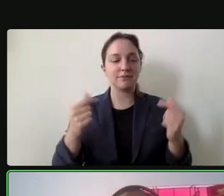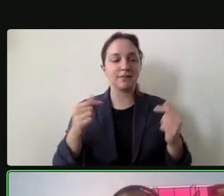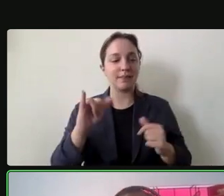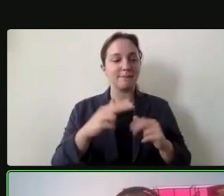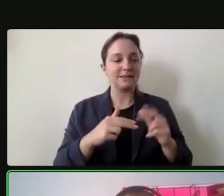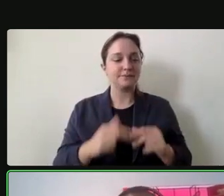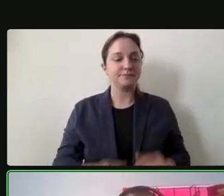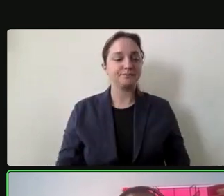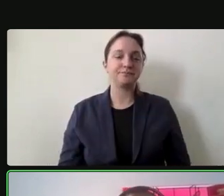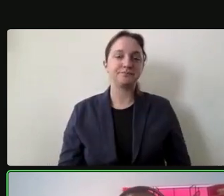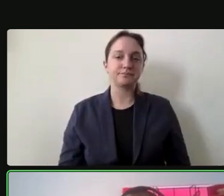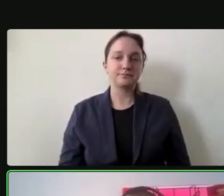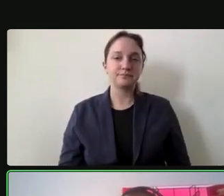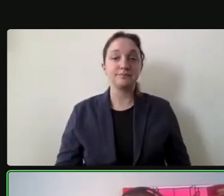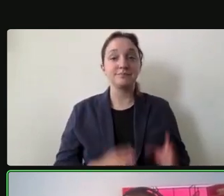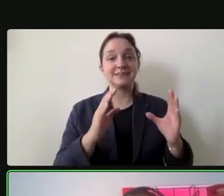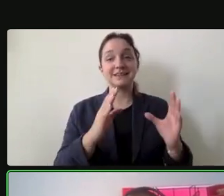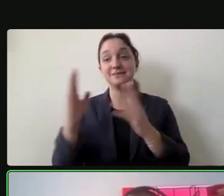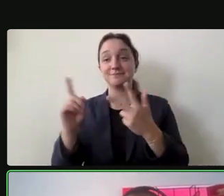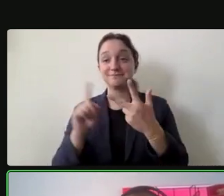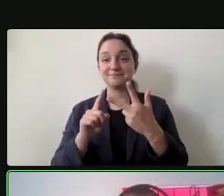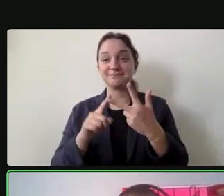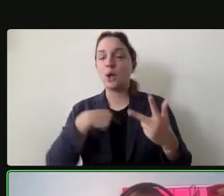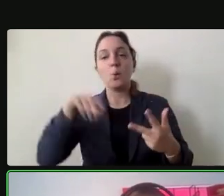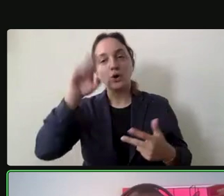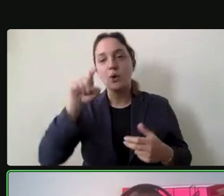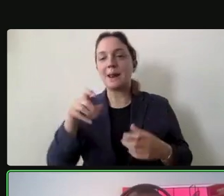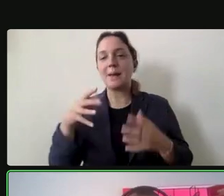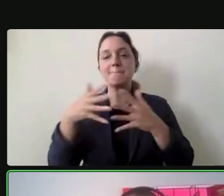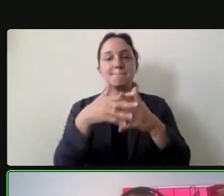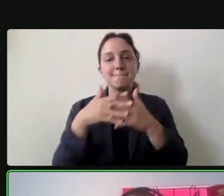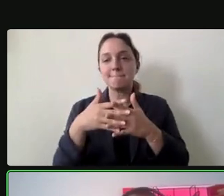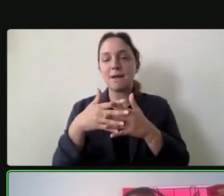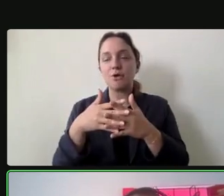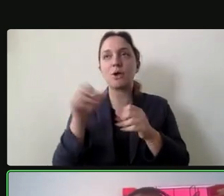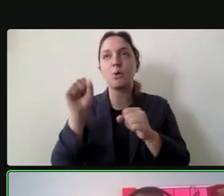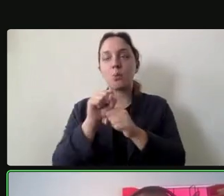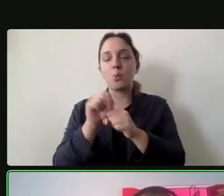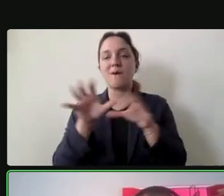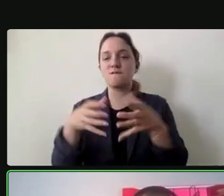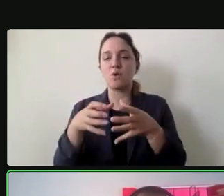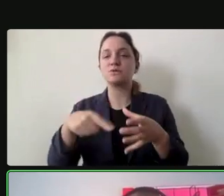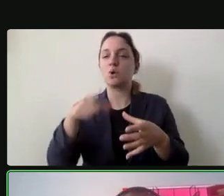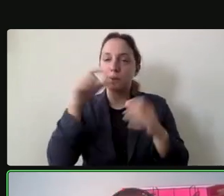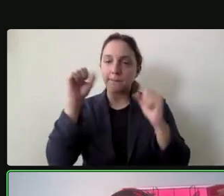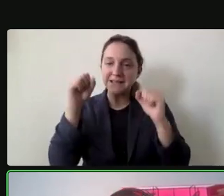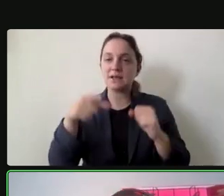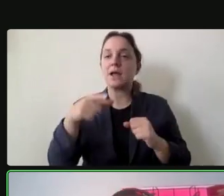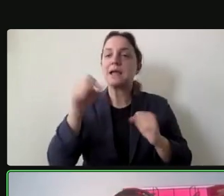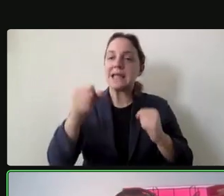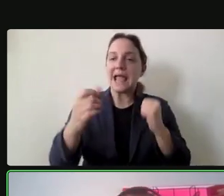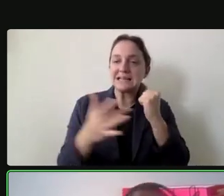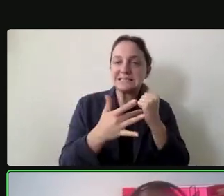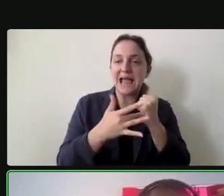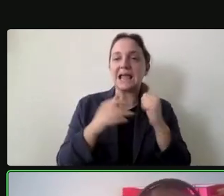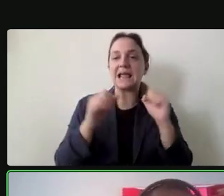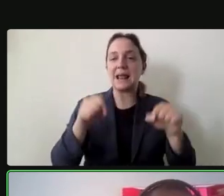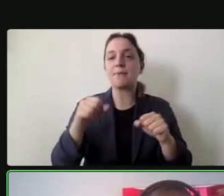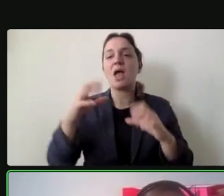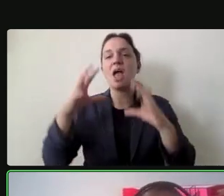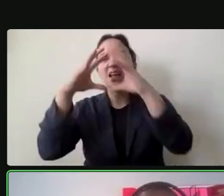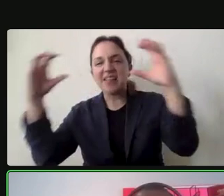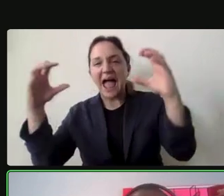need an amazing American workforce that's tech enabled, that's using mobile computing, cloud computing,